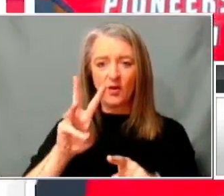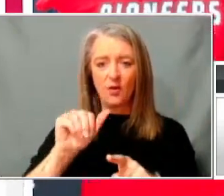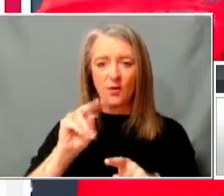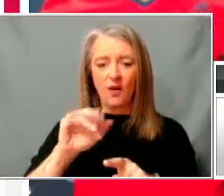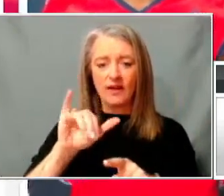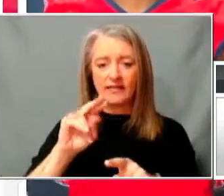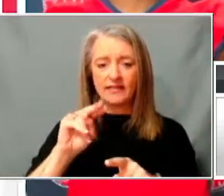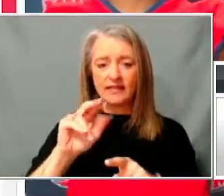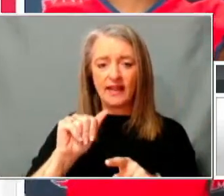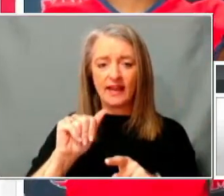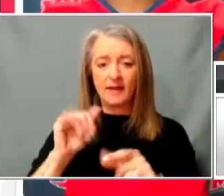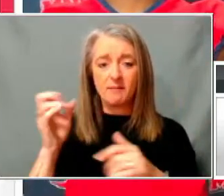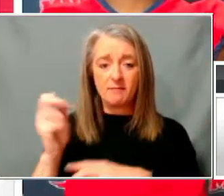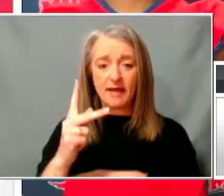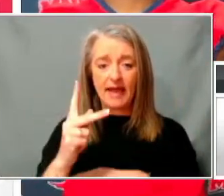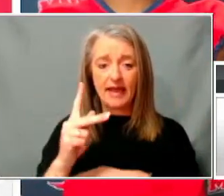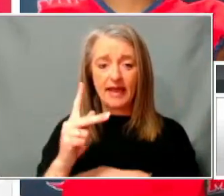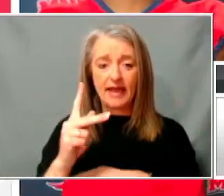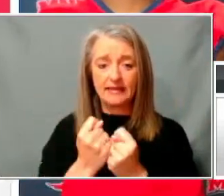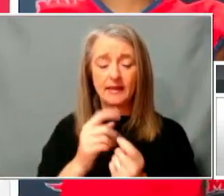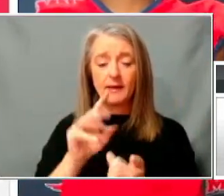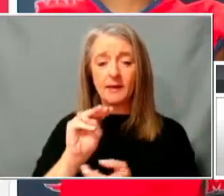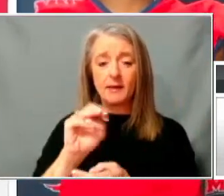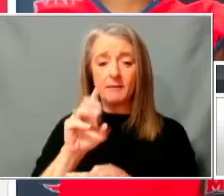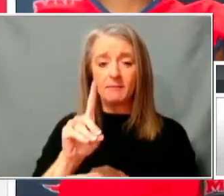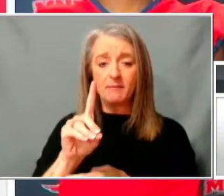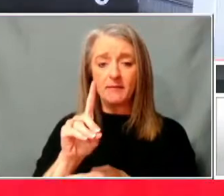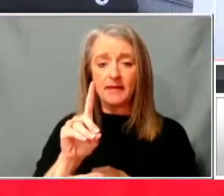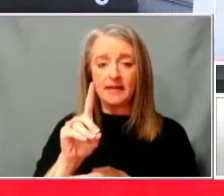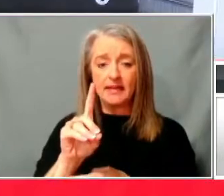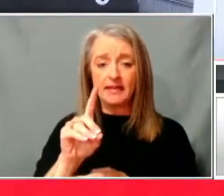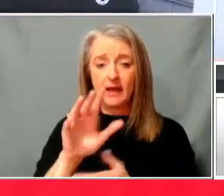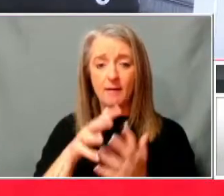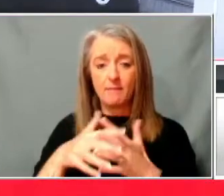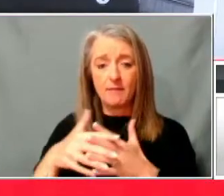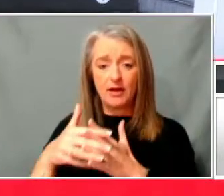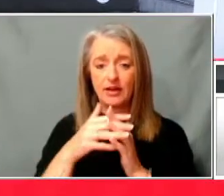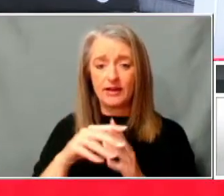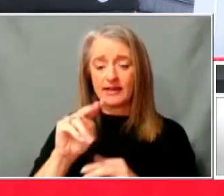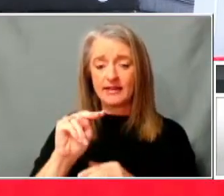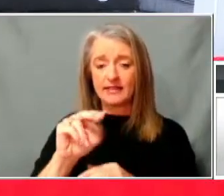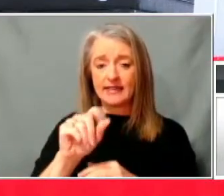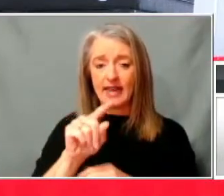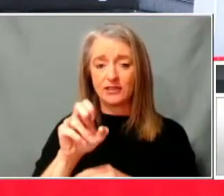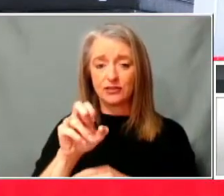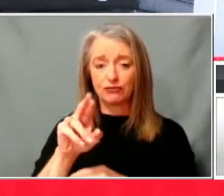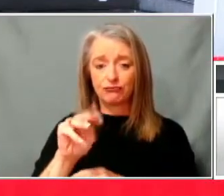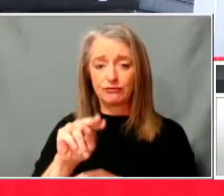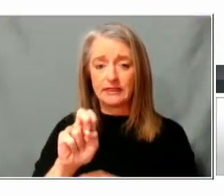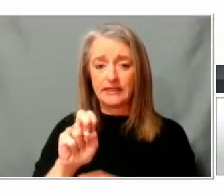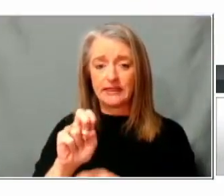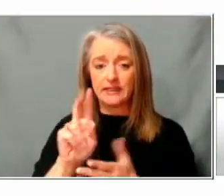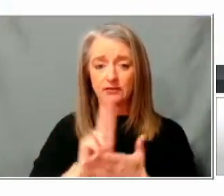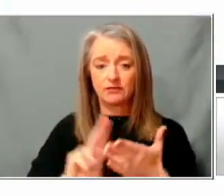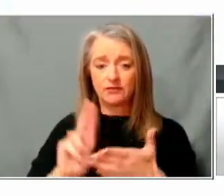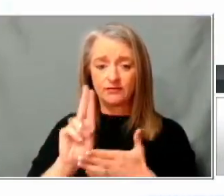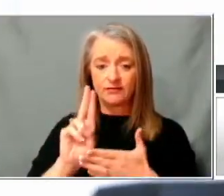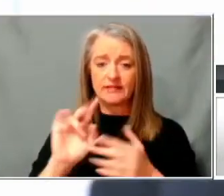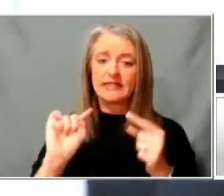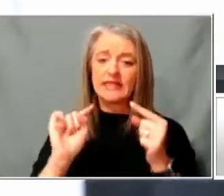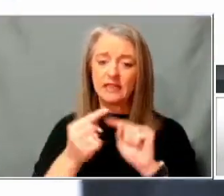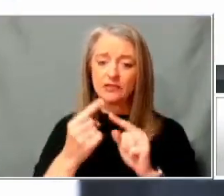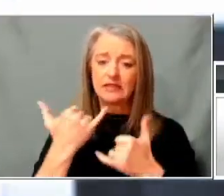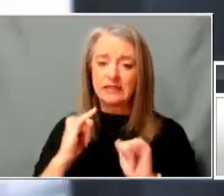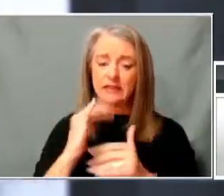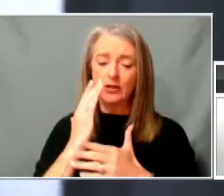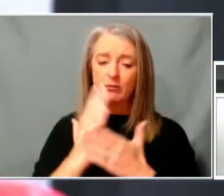his new team, Mid-American Nazarene University. Injury, however, is still a part of the game.